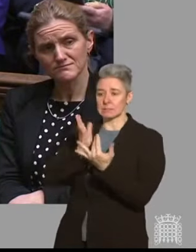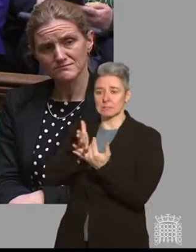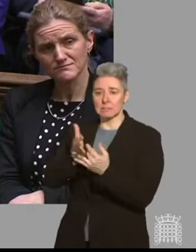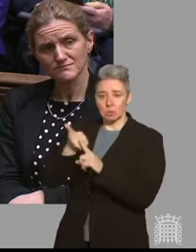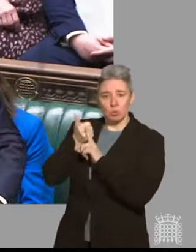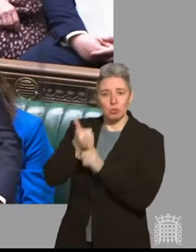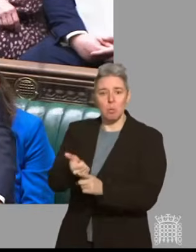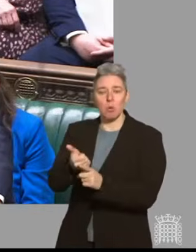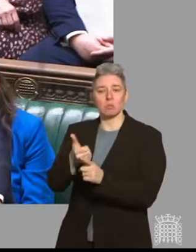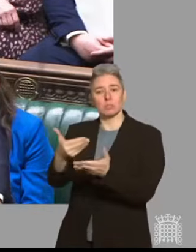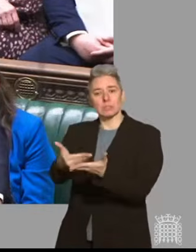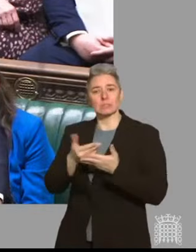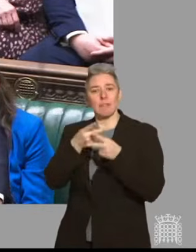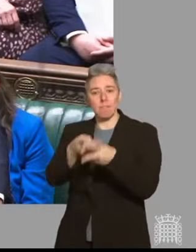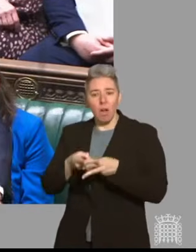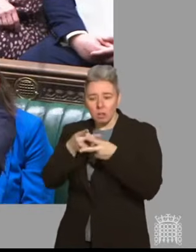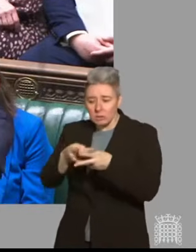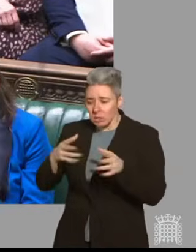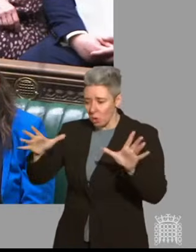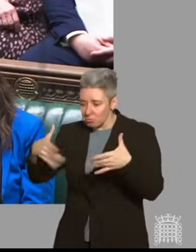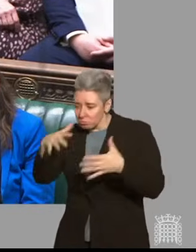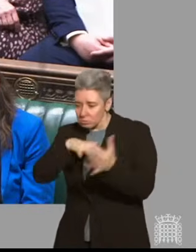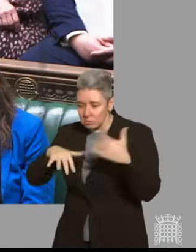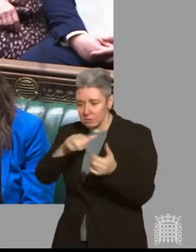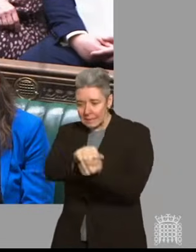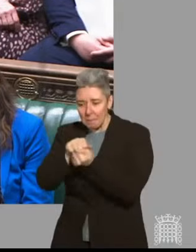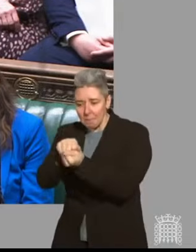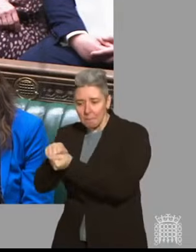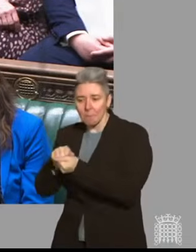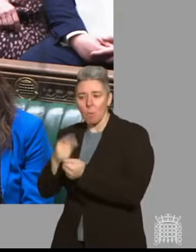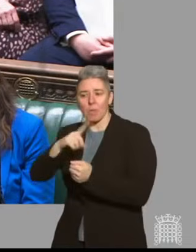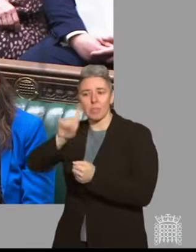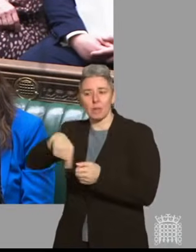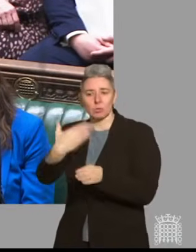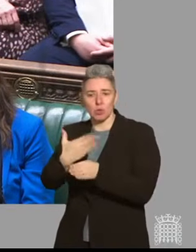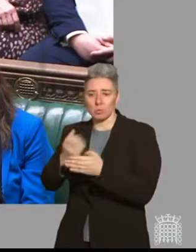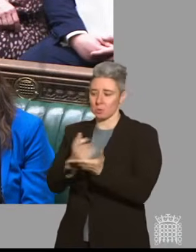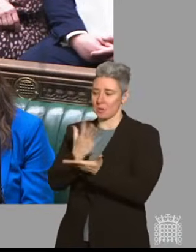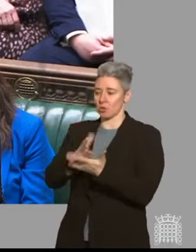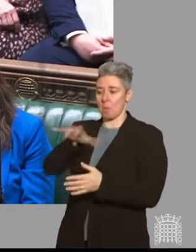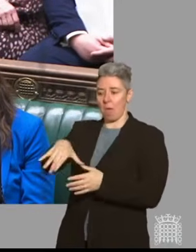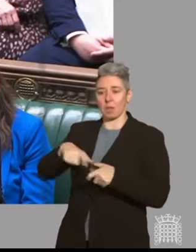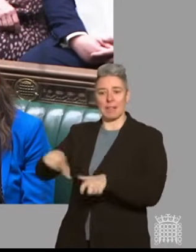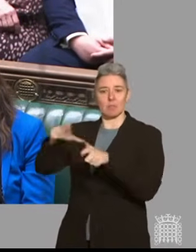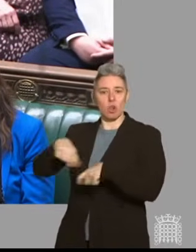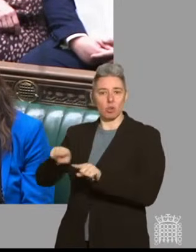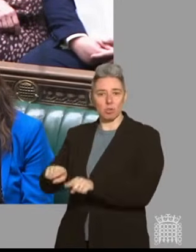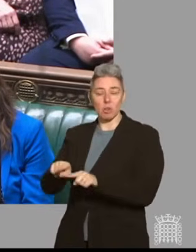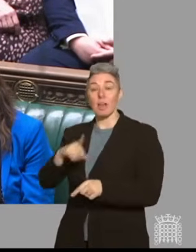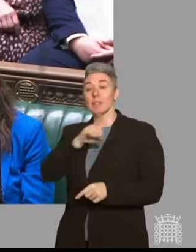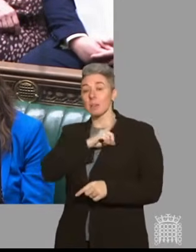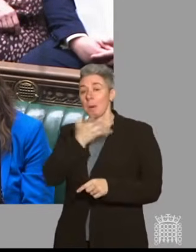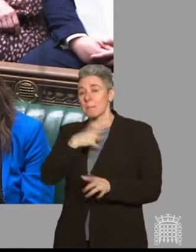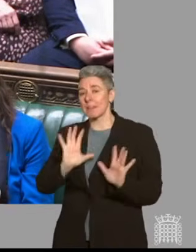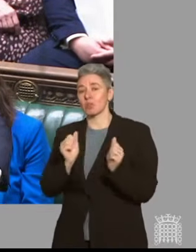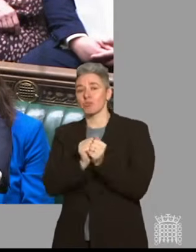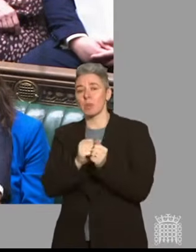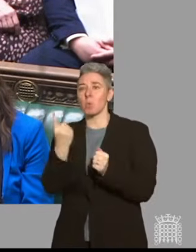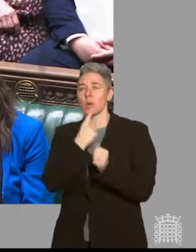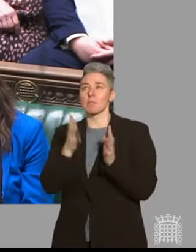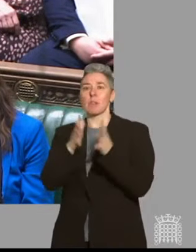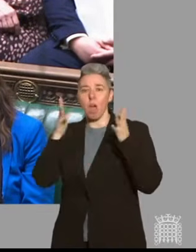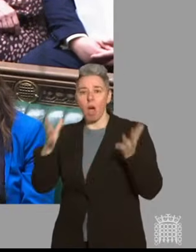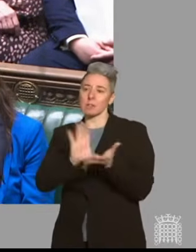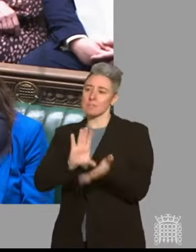ensuring that that plant was sustainable. It's why we agreed one of the largest ever cash grants of £500 million to